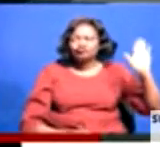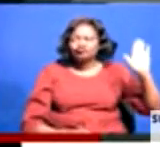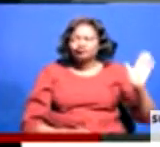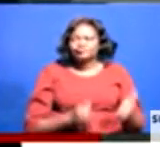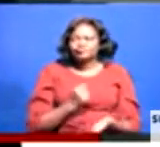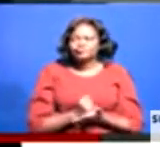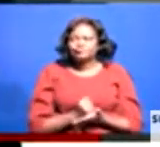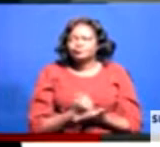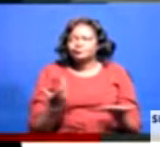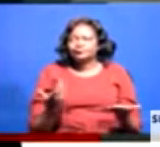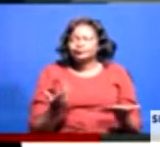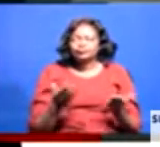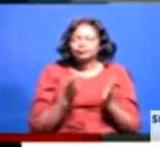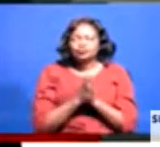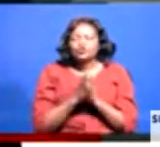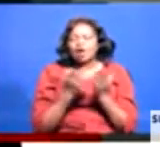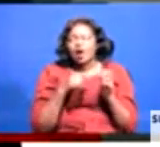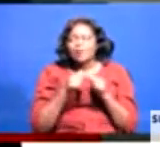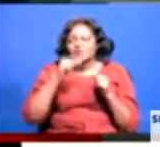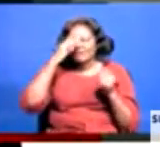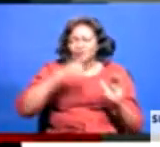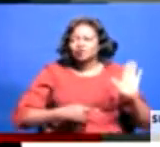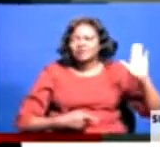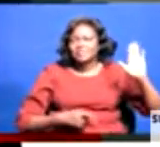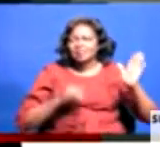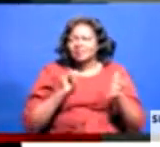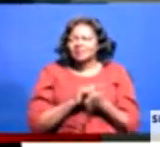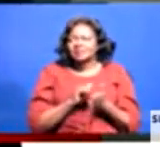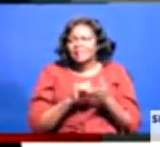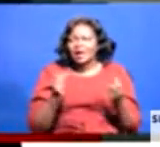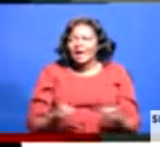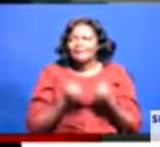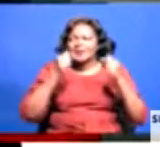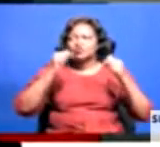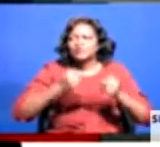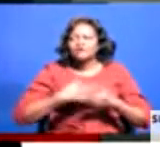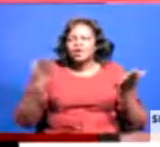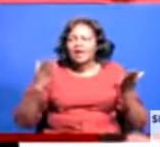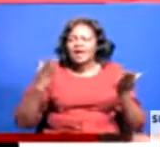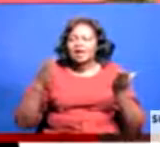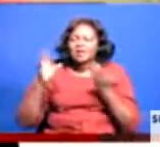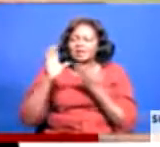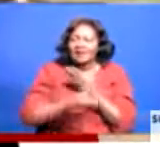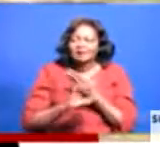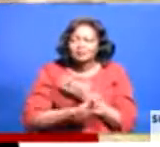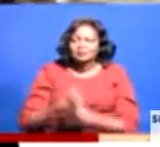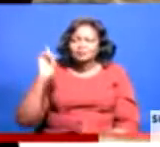Well, here is a wrap of the governors swearing in that happened today around the country.